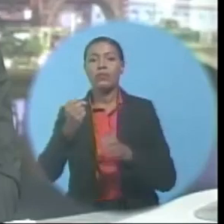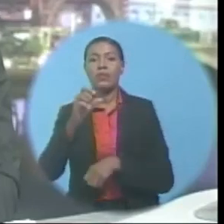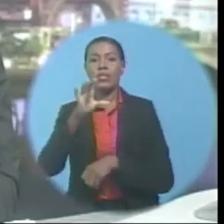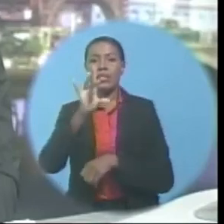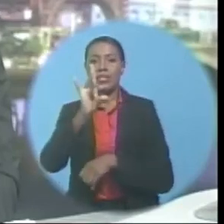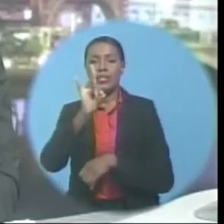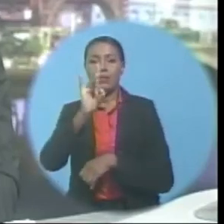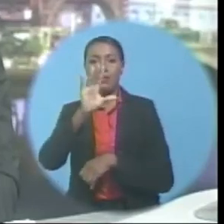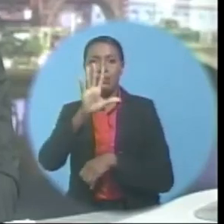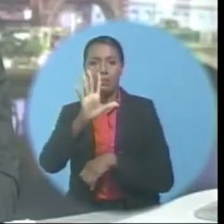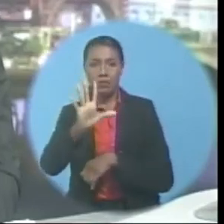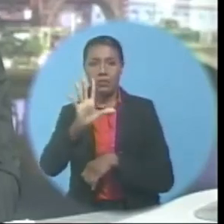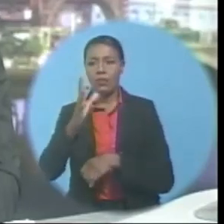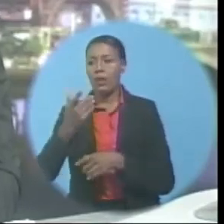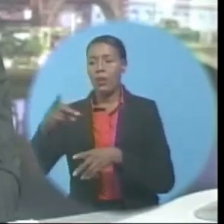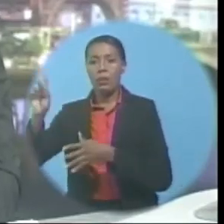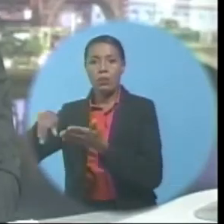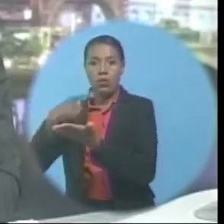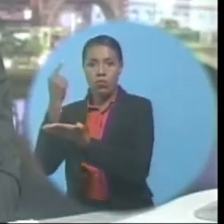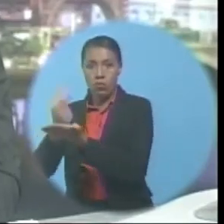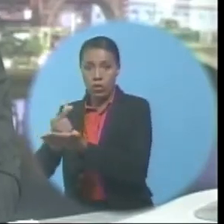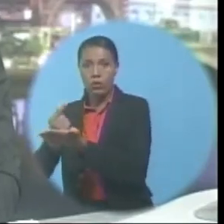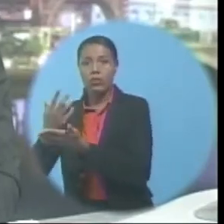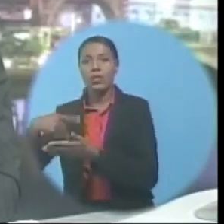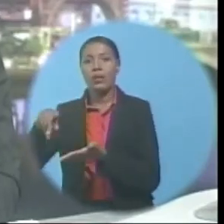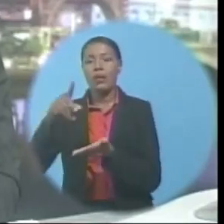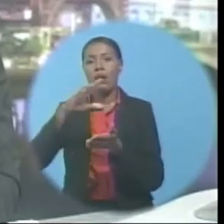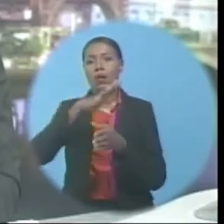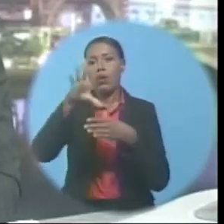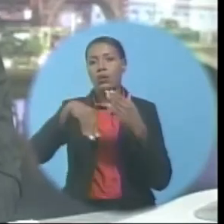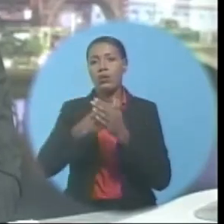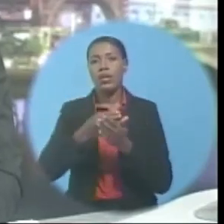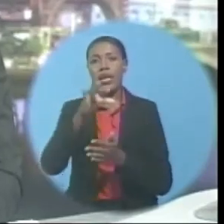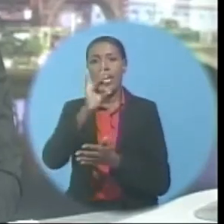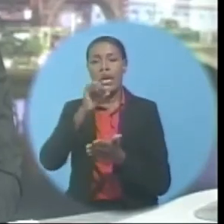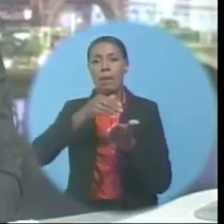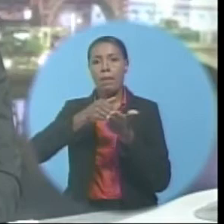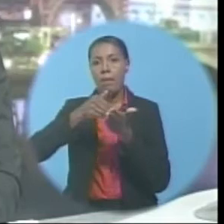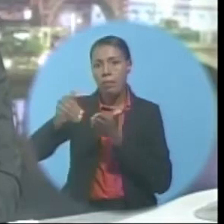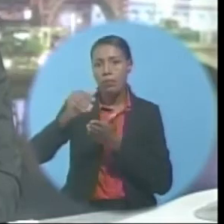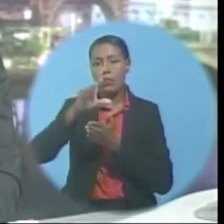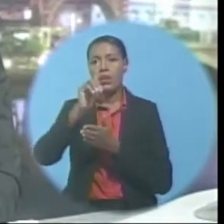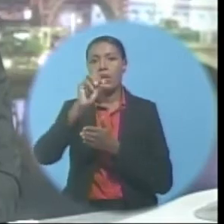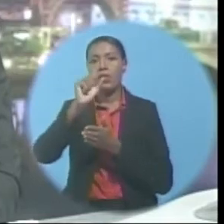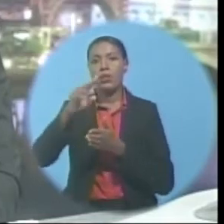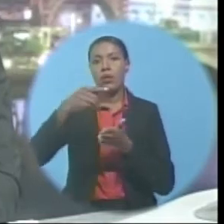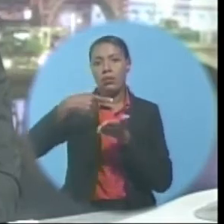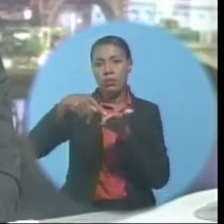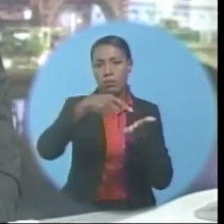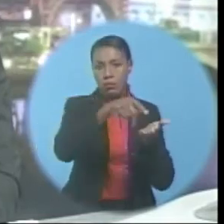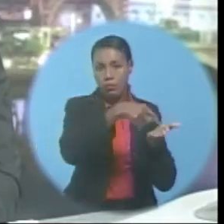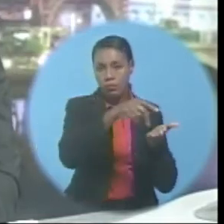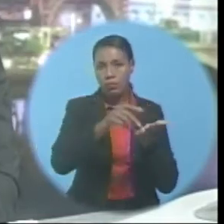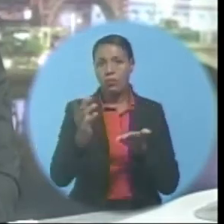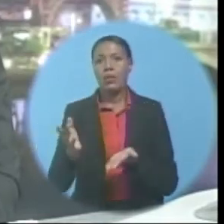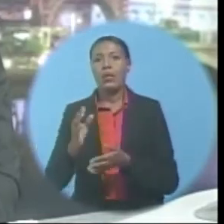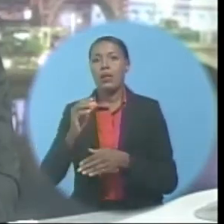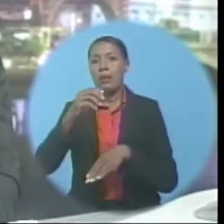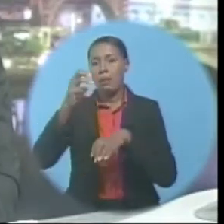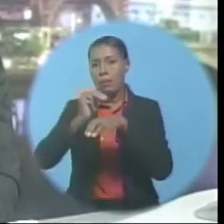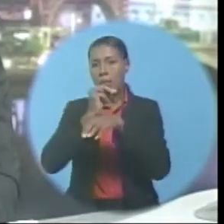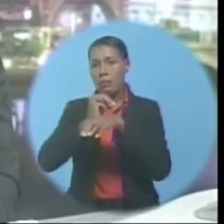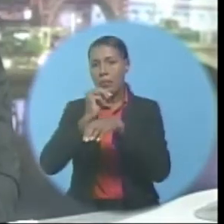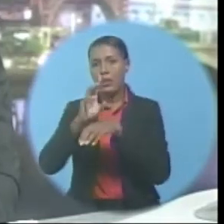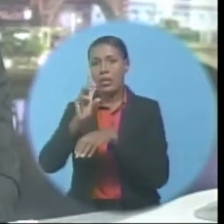medical interns at an estimated cost of $8 million. Health Minister Terence Dale Singh says the initiative